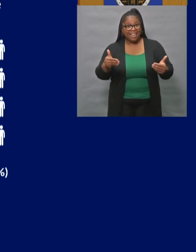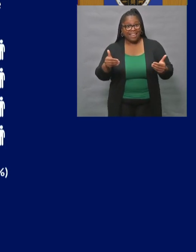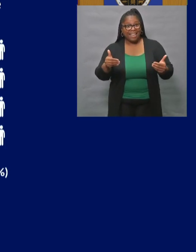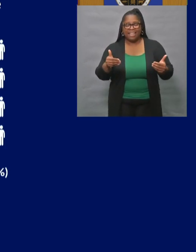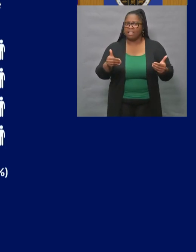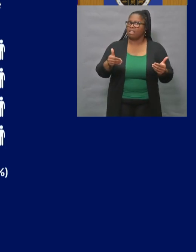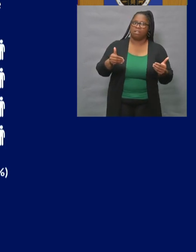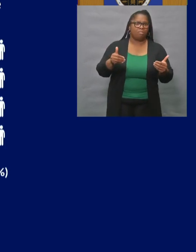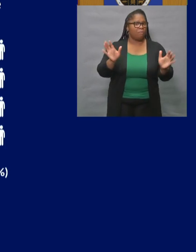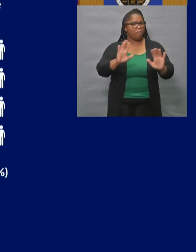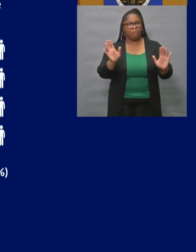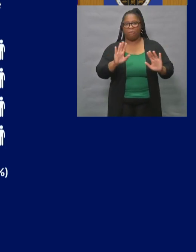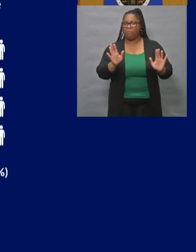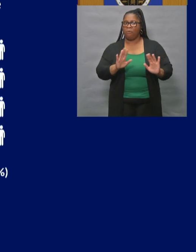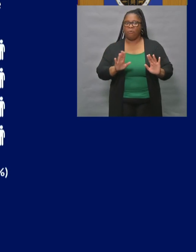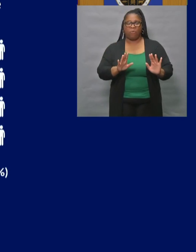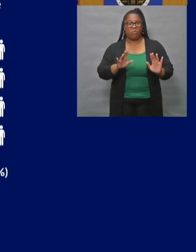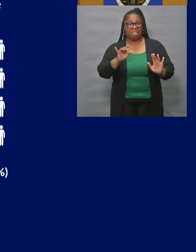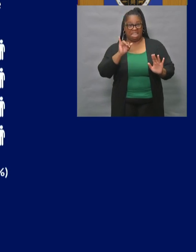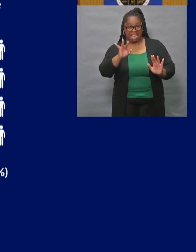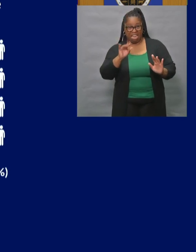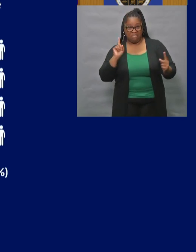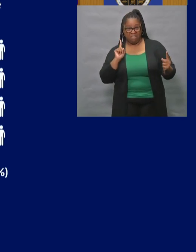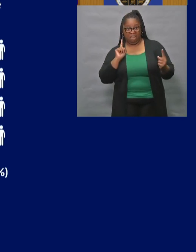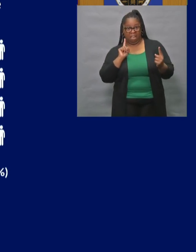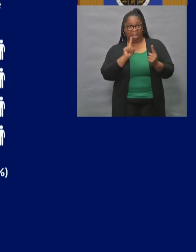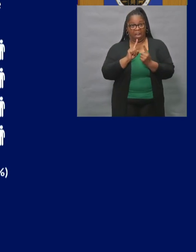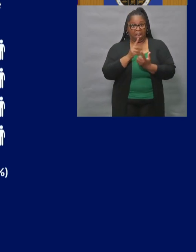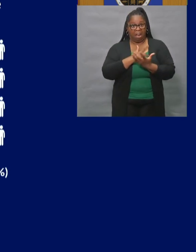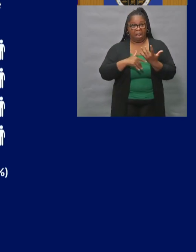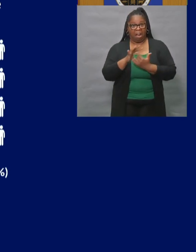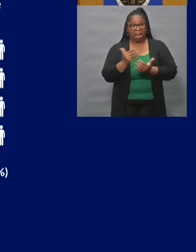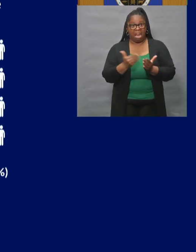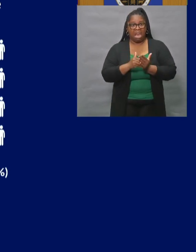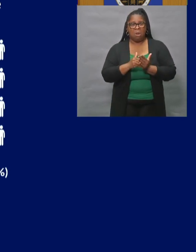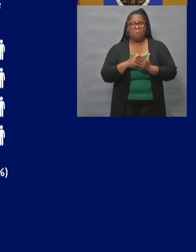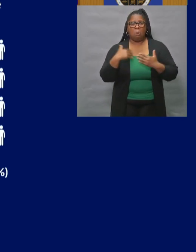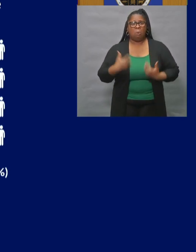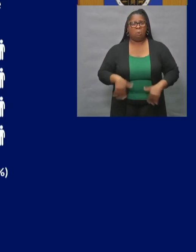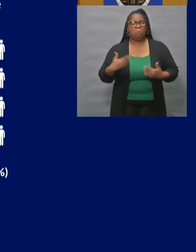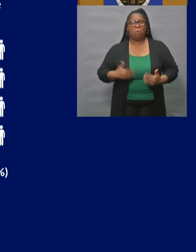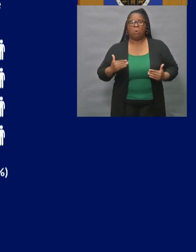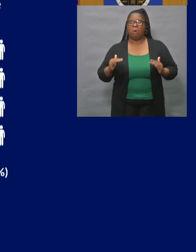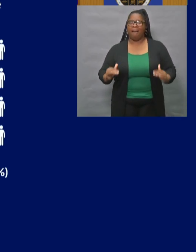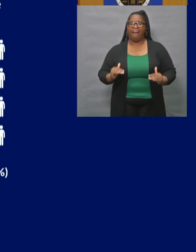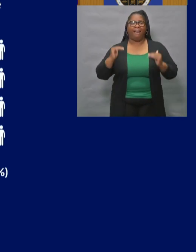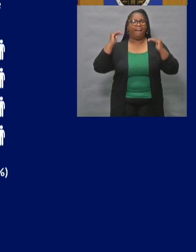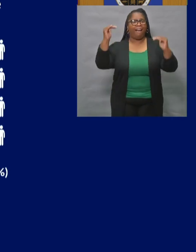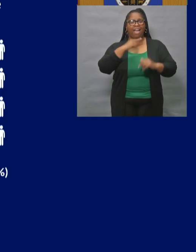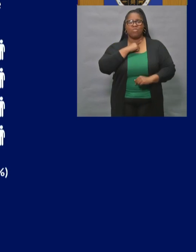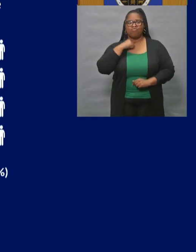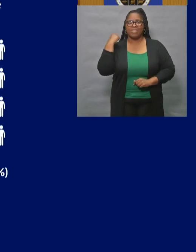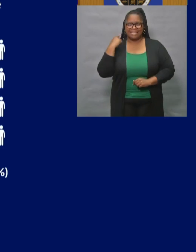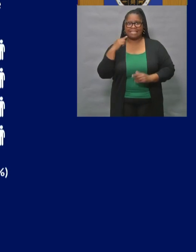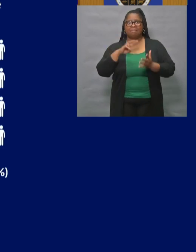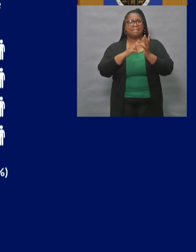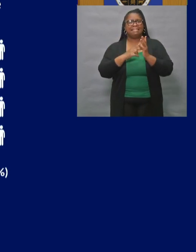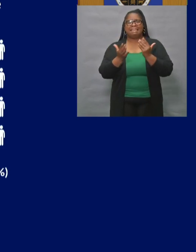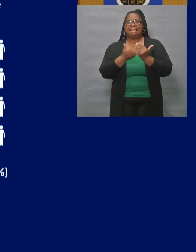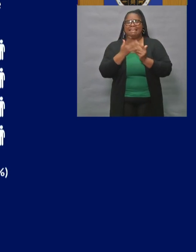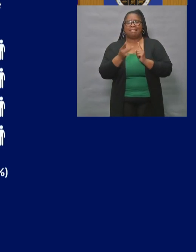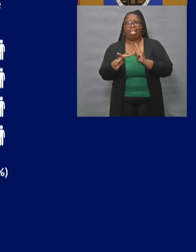just to be clear, this would be a tremendously risky strategy, and there is a still tremendous risk of a high burden of illness if those